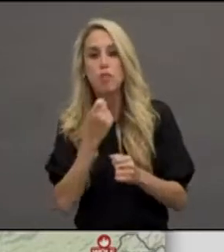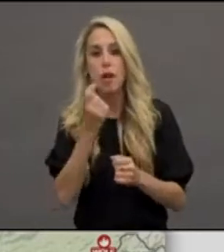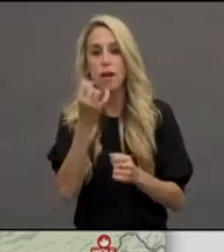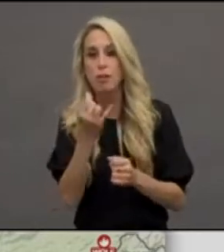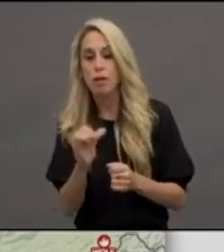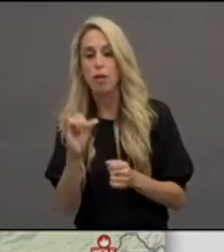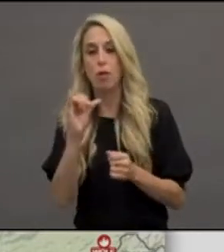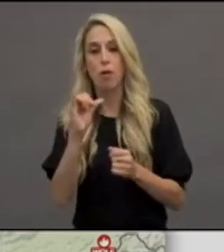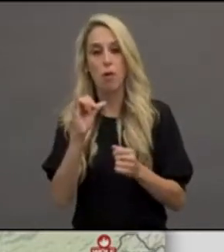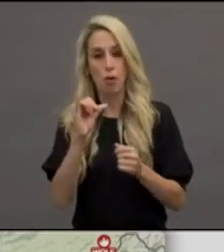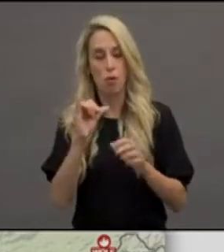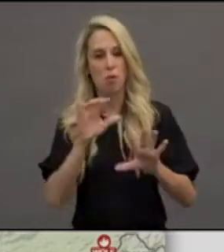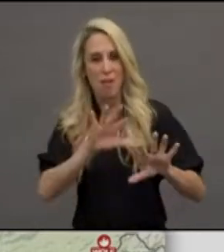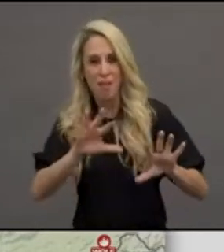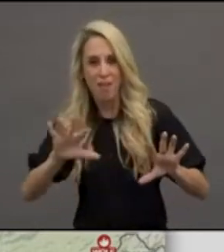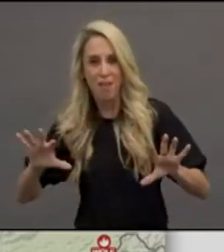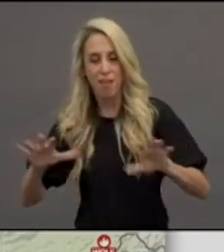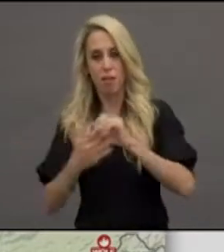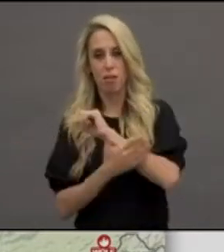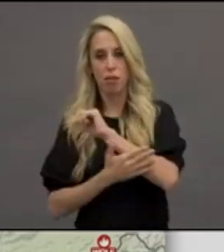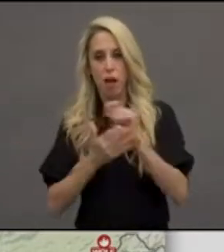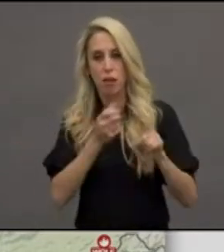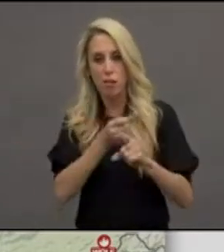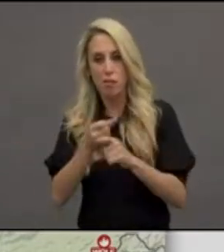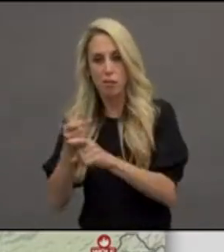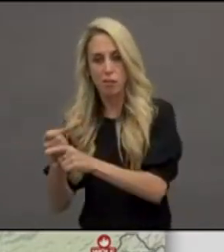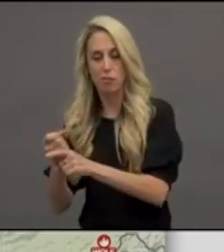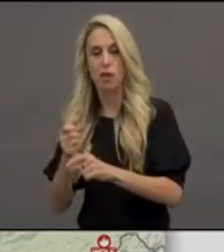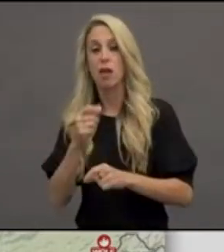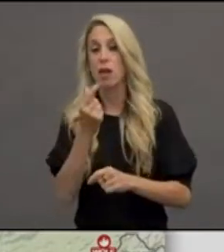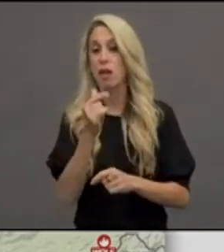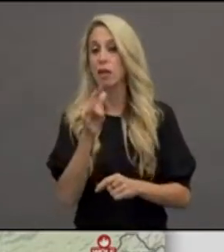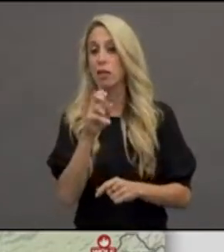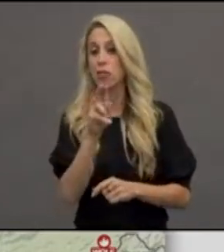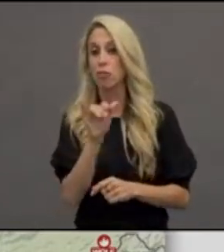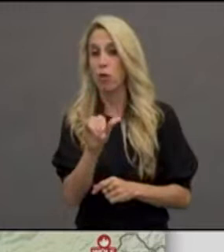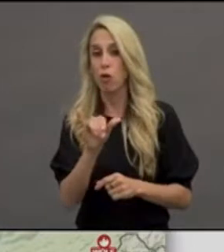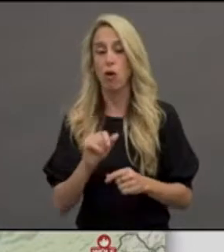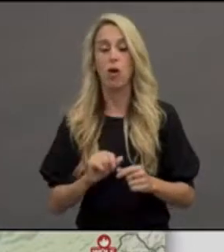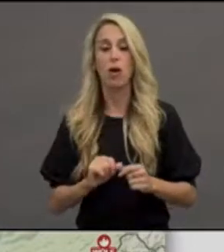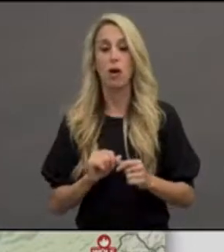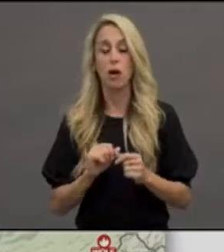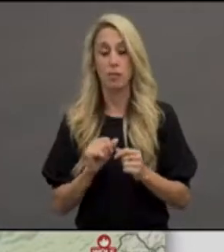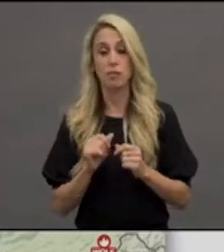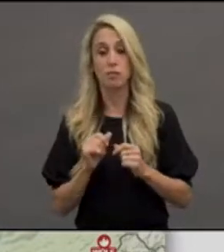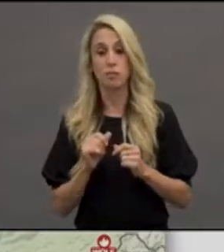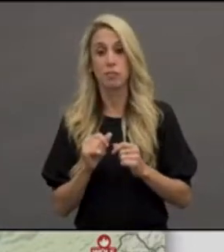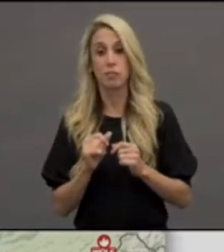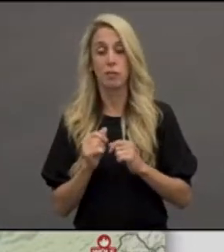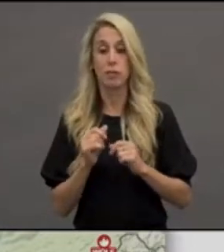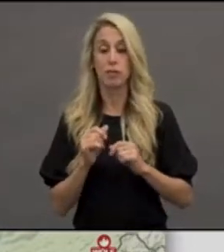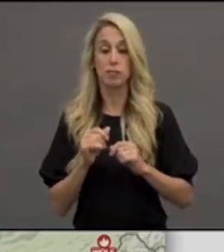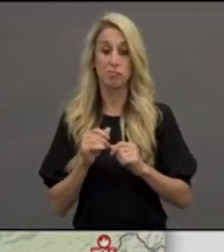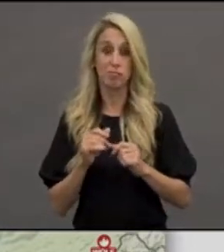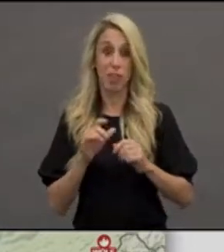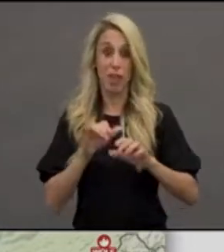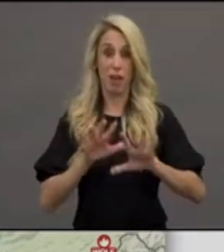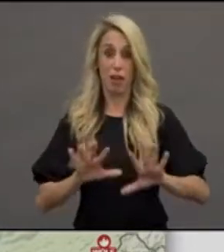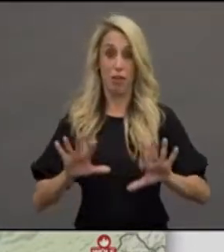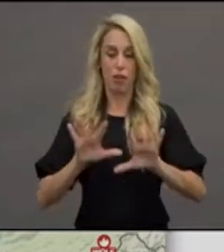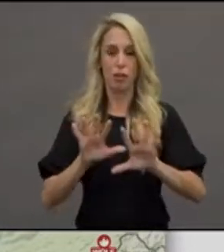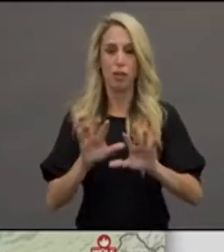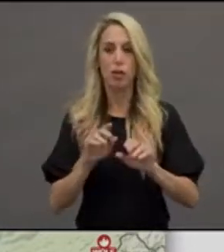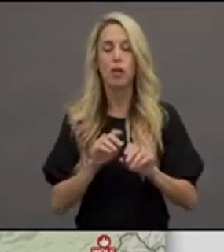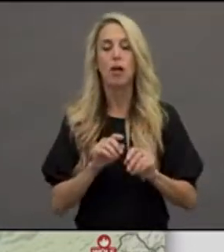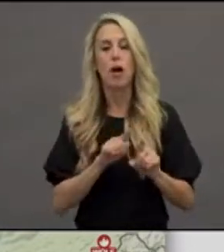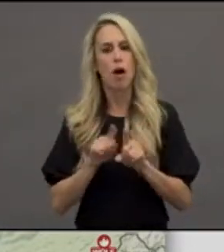yellow where our county is being affected. And you can see Gilroy and much more of the county covered in this area. You